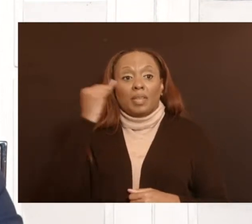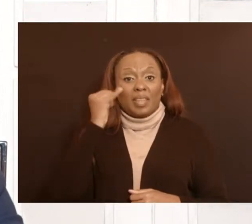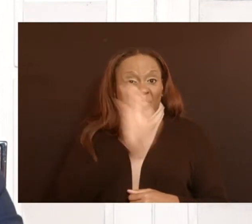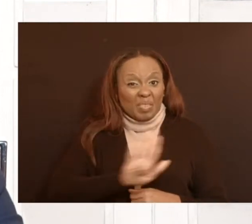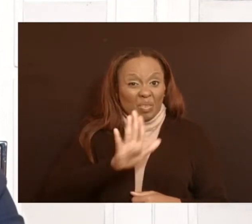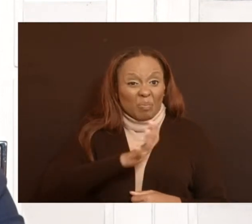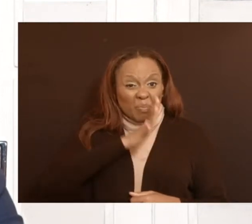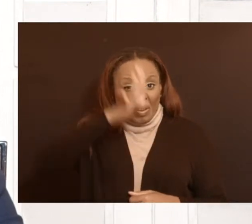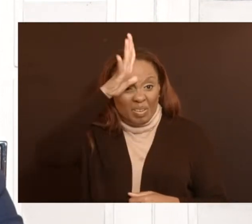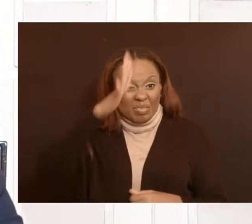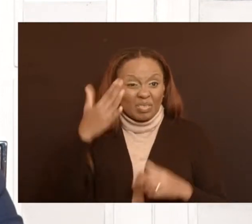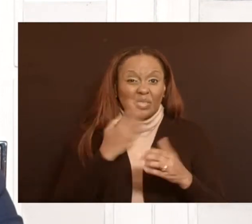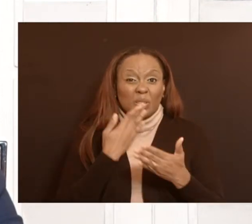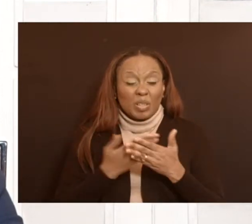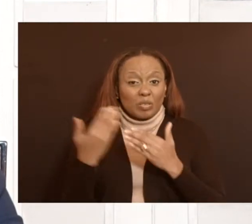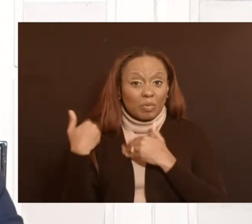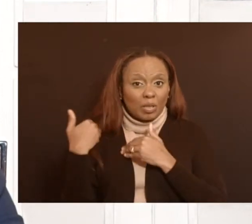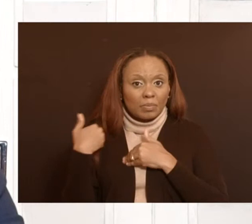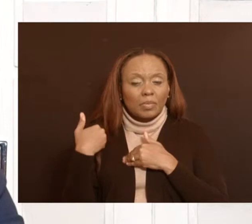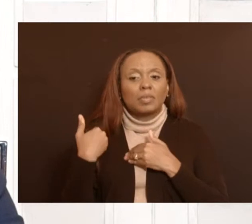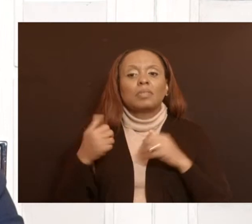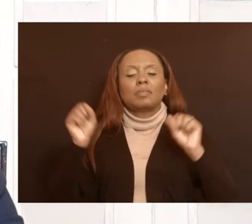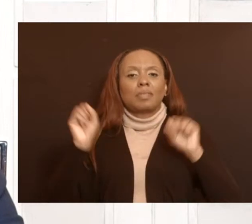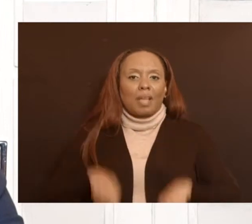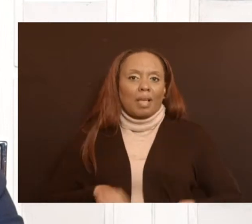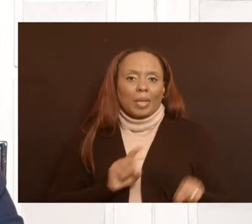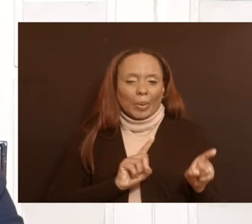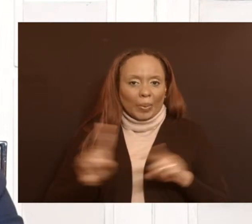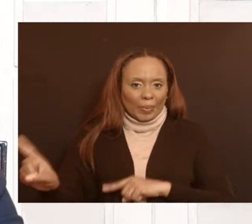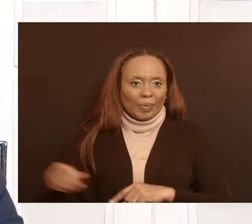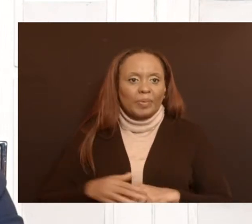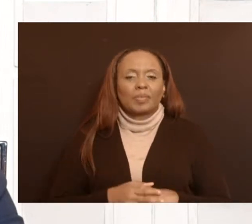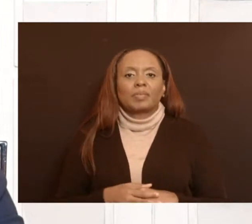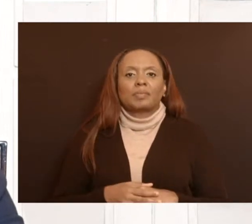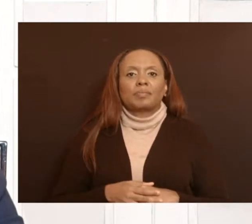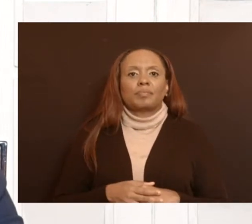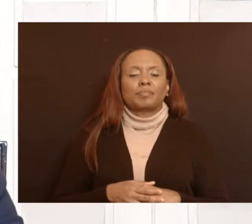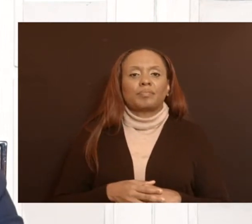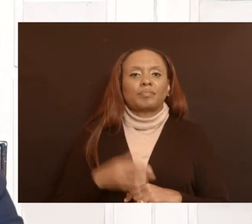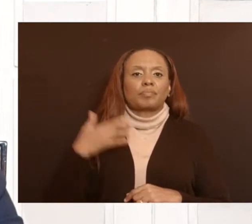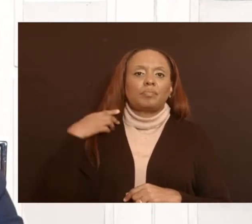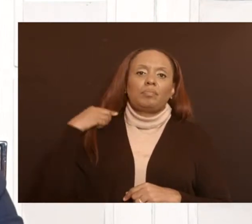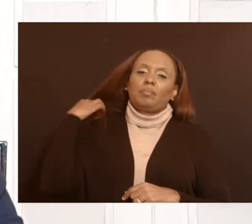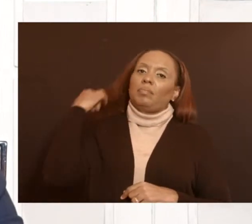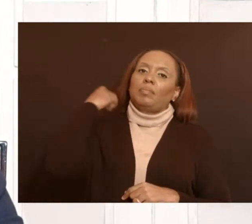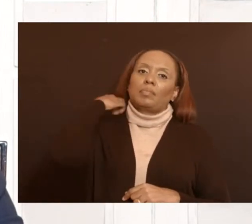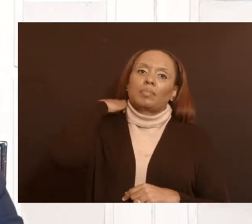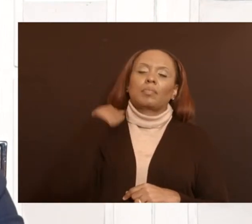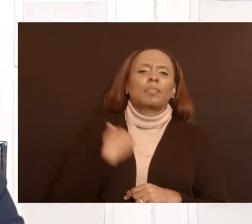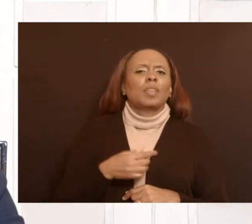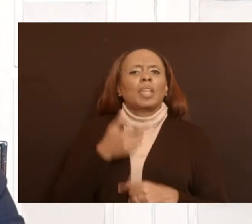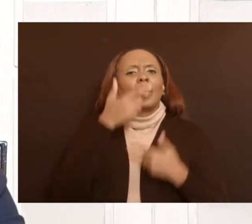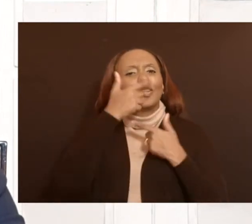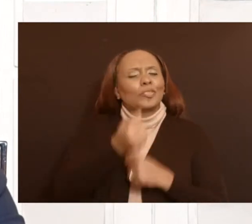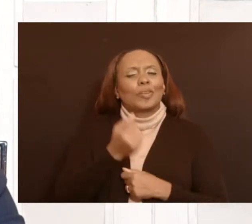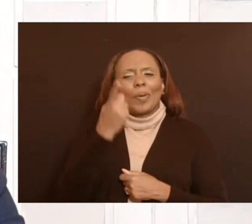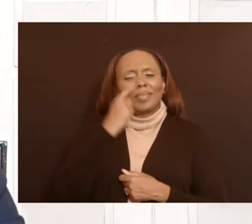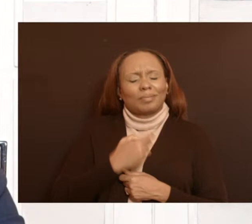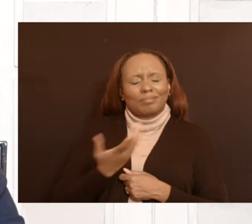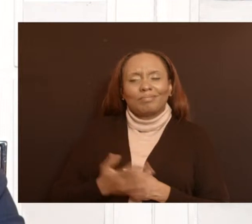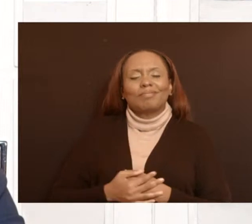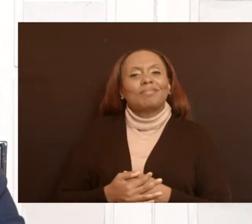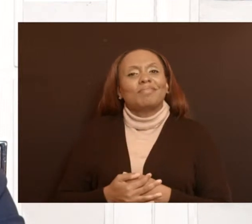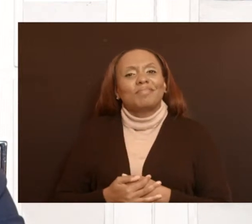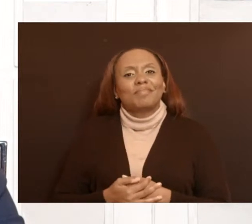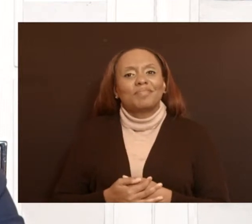tested, because ultimately it can affect them. And the actual interesting thing about the question that you've asked is that from many